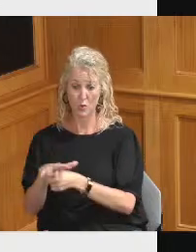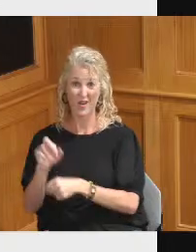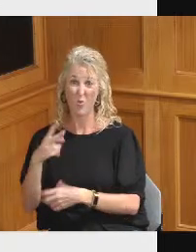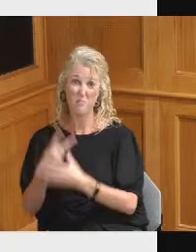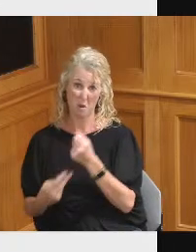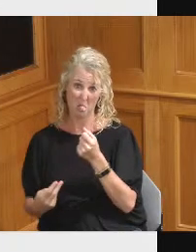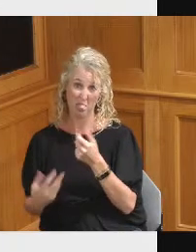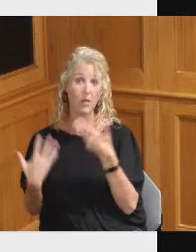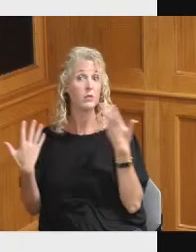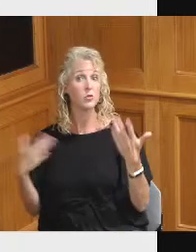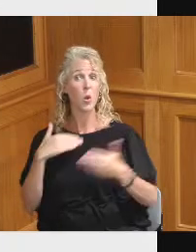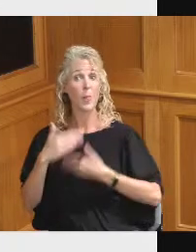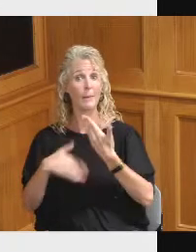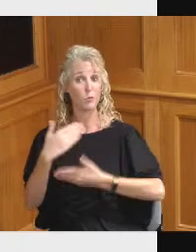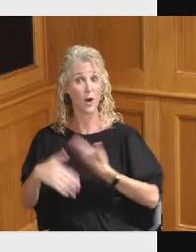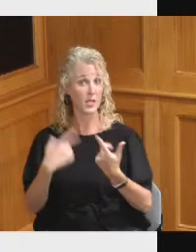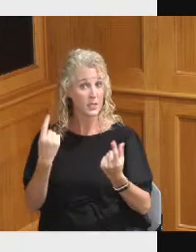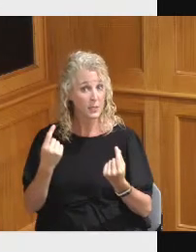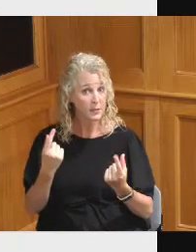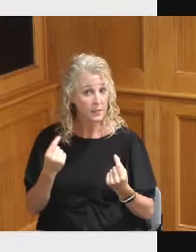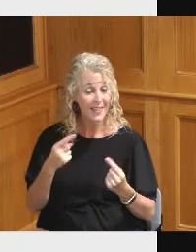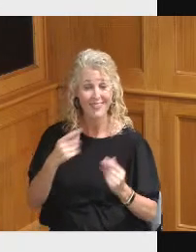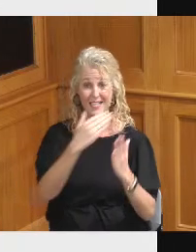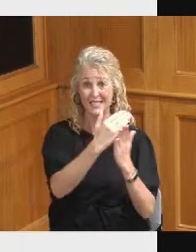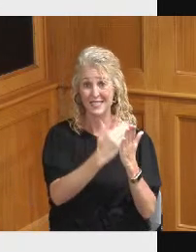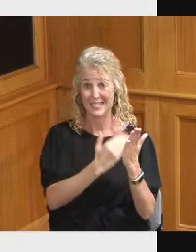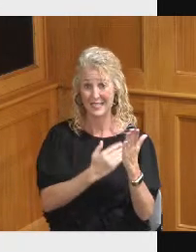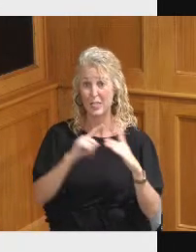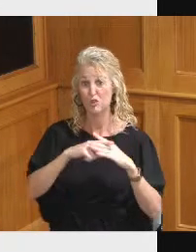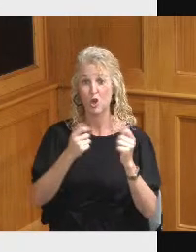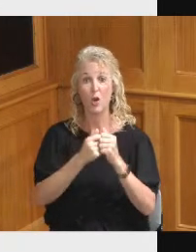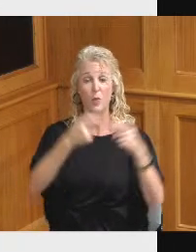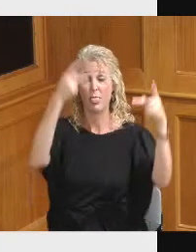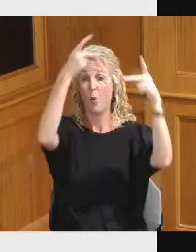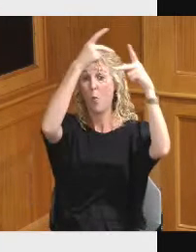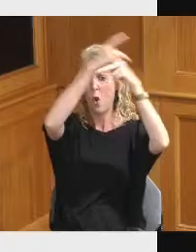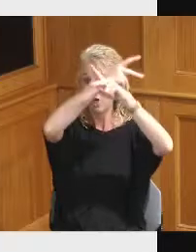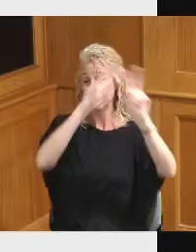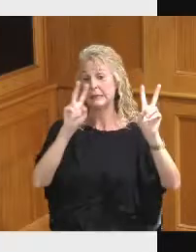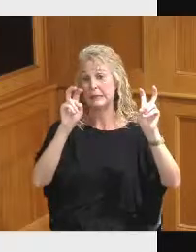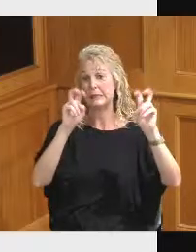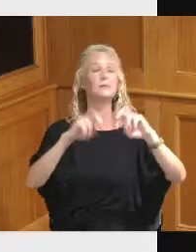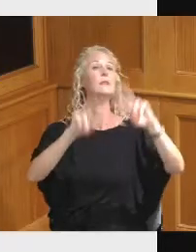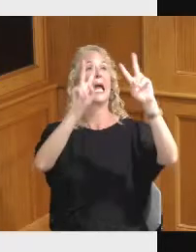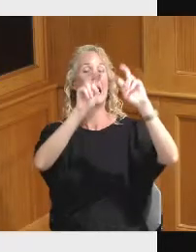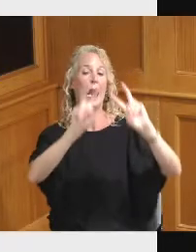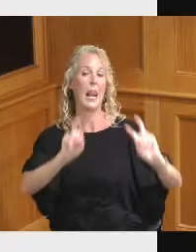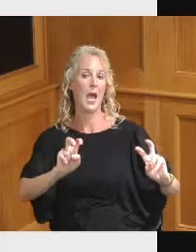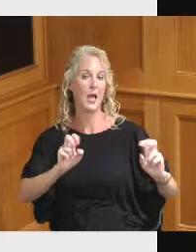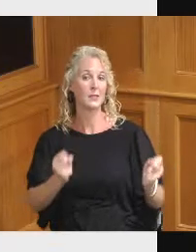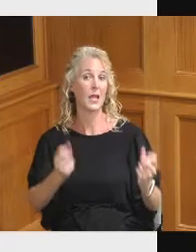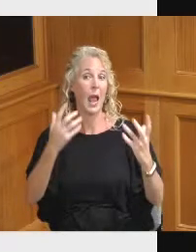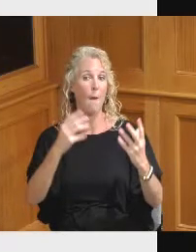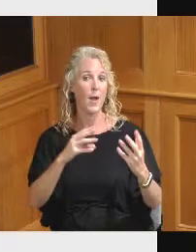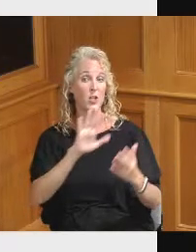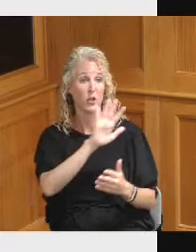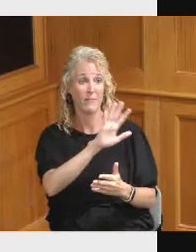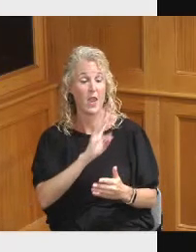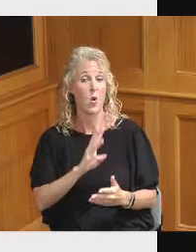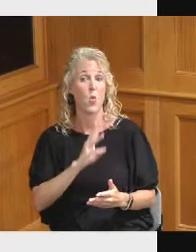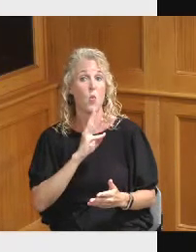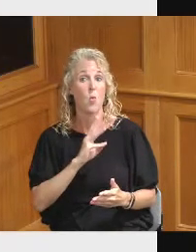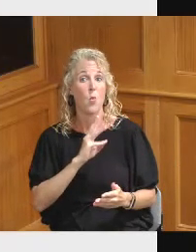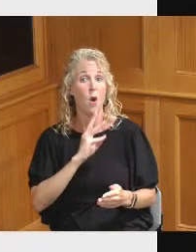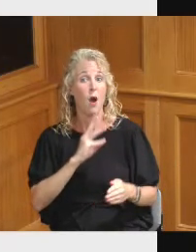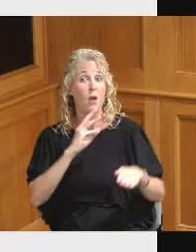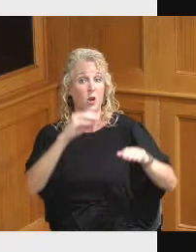So the way the process would work is we would take this list, we'd start at the top, we would do an analysis to figure out how much of their flow impervious